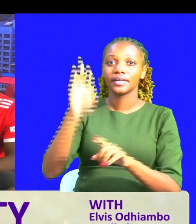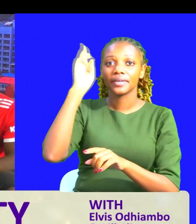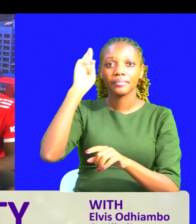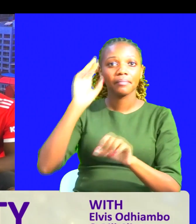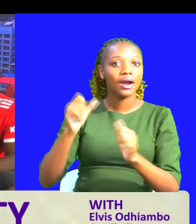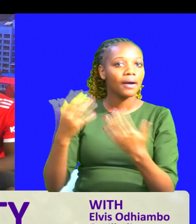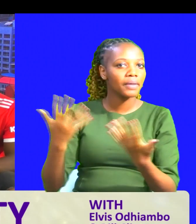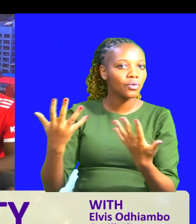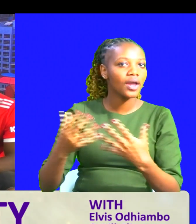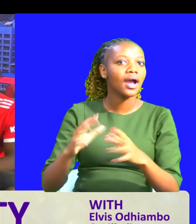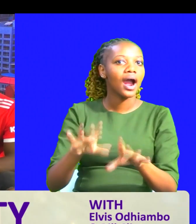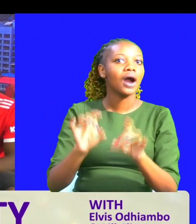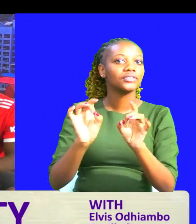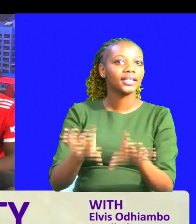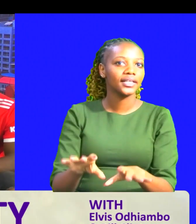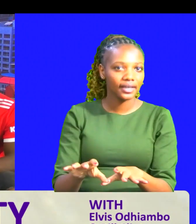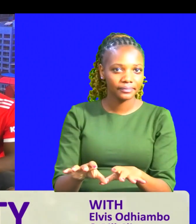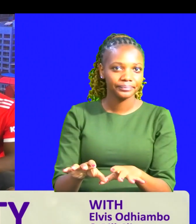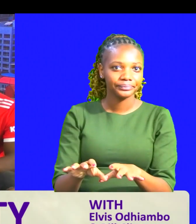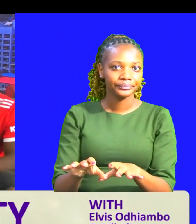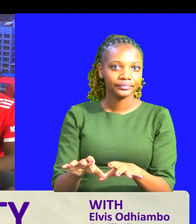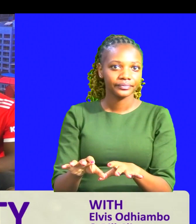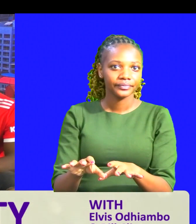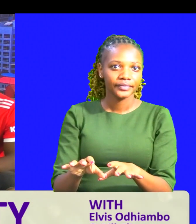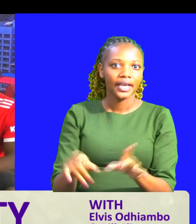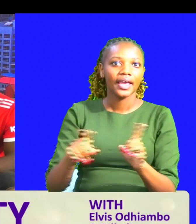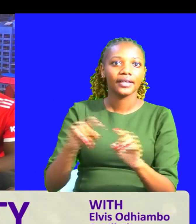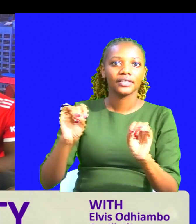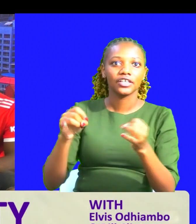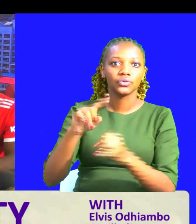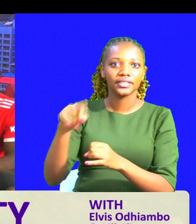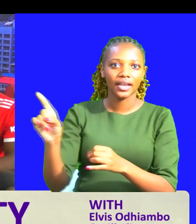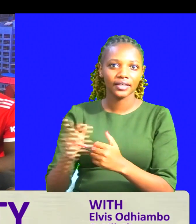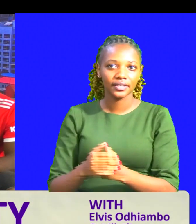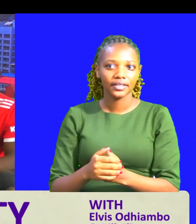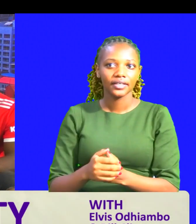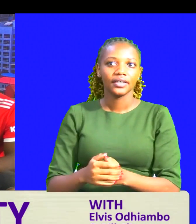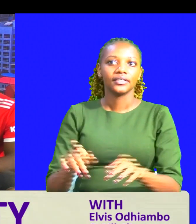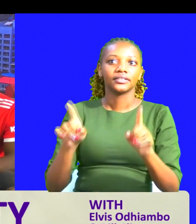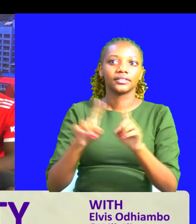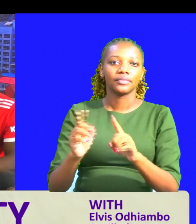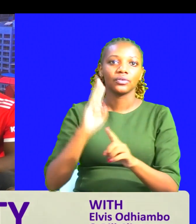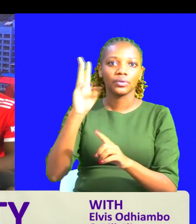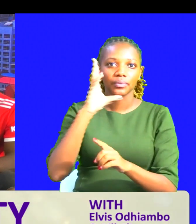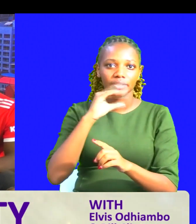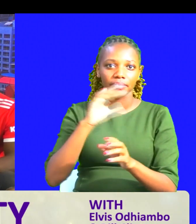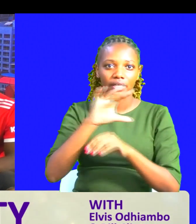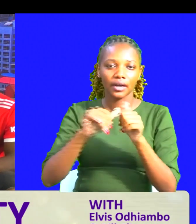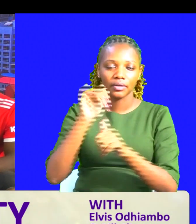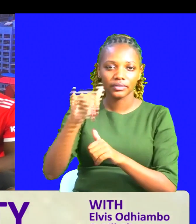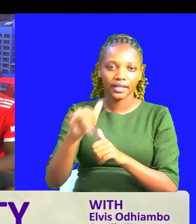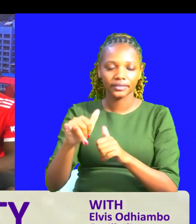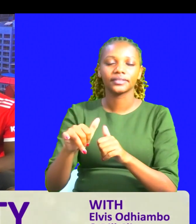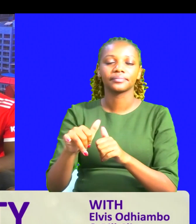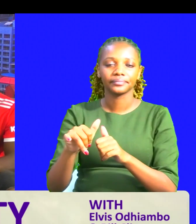in Australia. It is jointly hosted by Australia and New Zealand. We're going to talk about that and also give you some highlights on how the